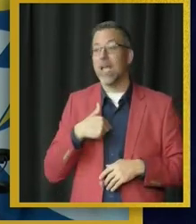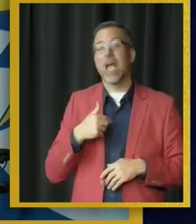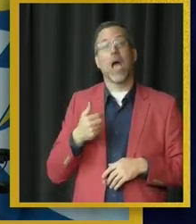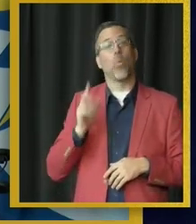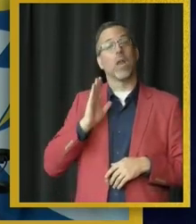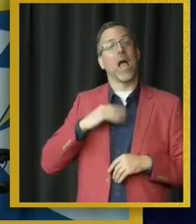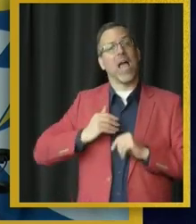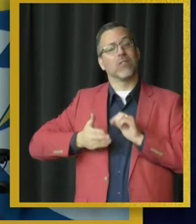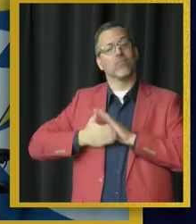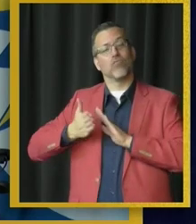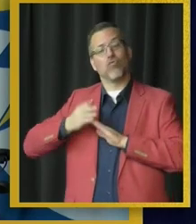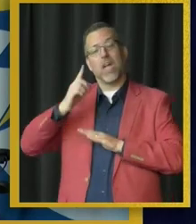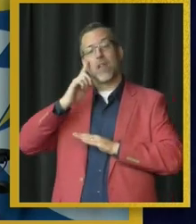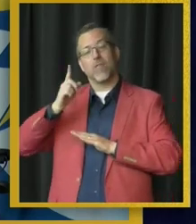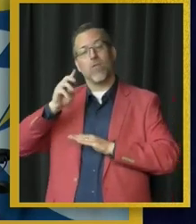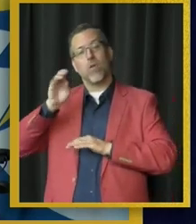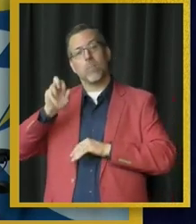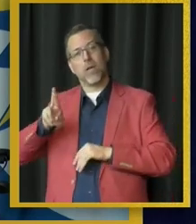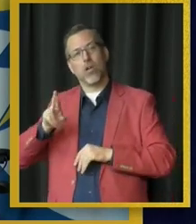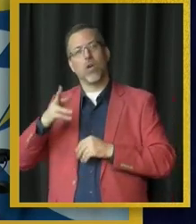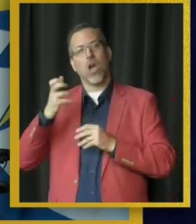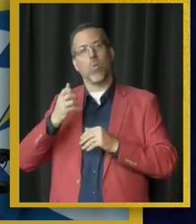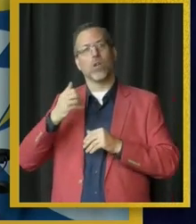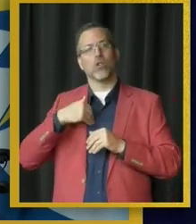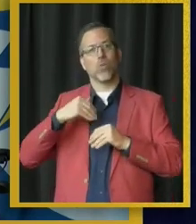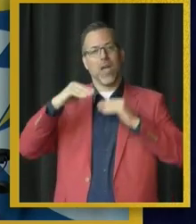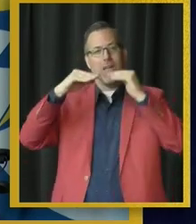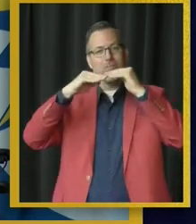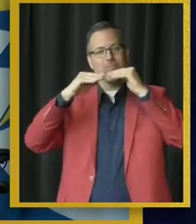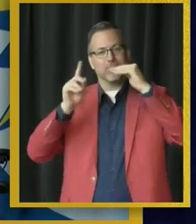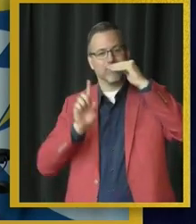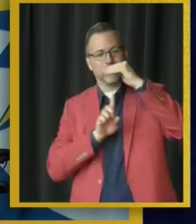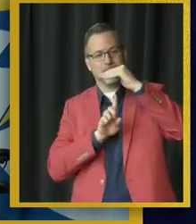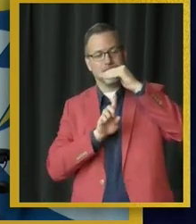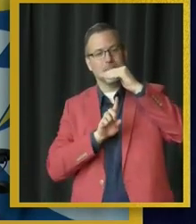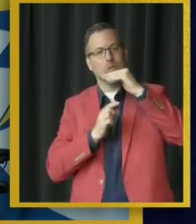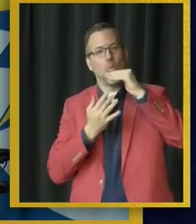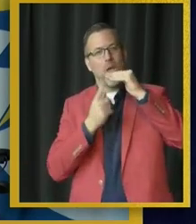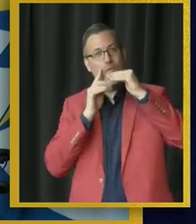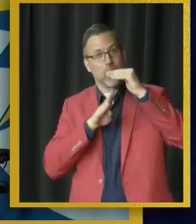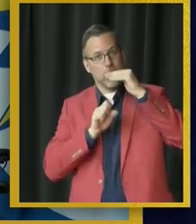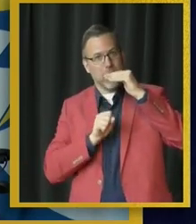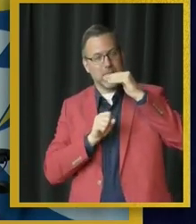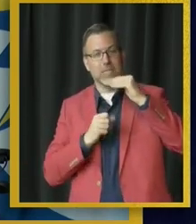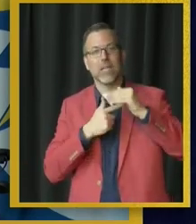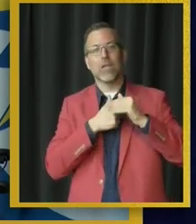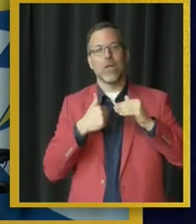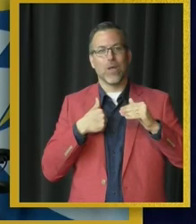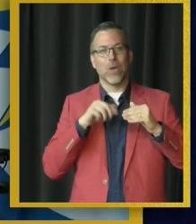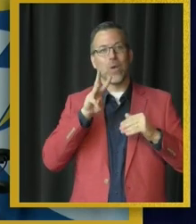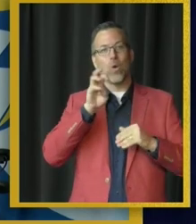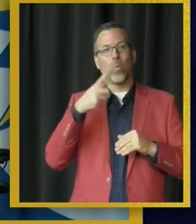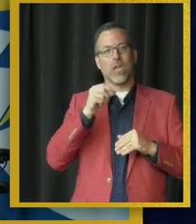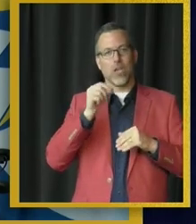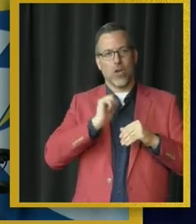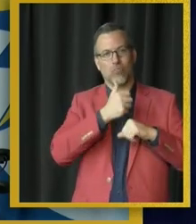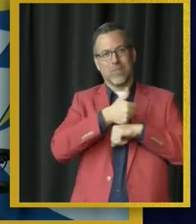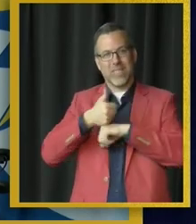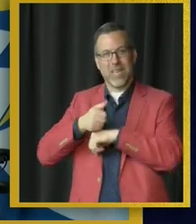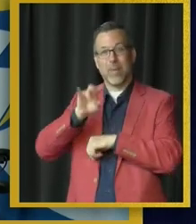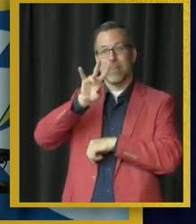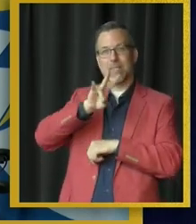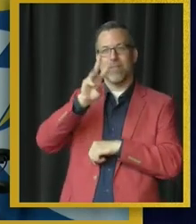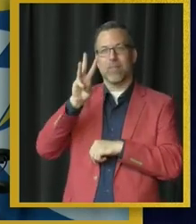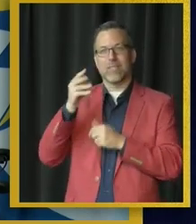creating covered, well-lit bus stops where riders can wait safely and comfortably. And since I took office, WeGo has installed